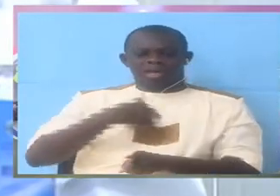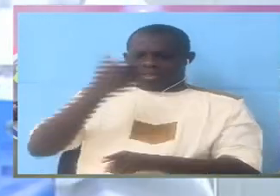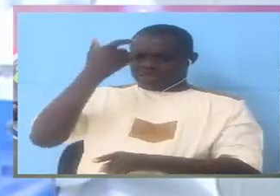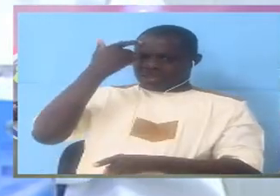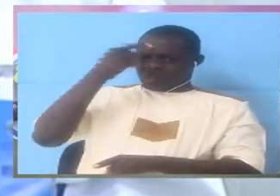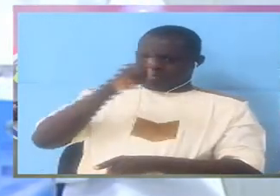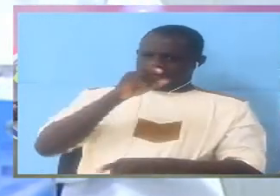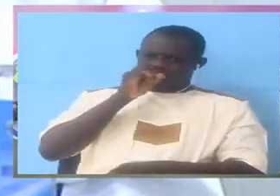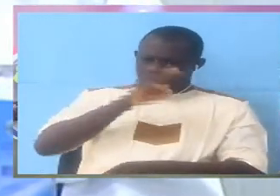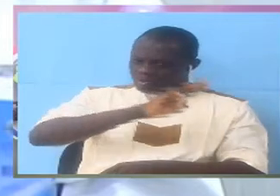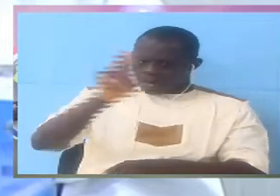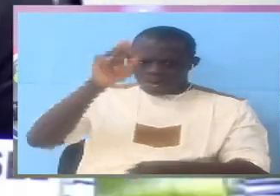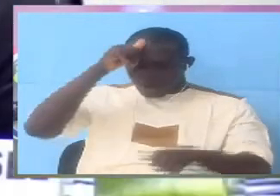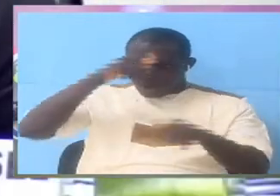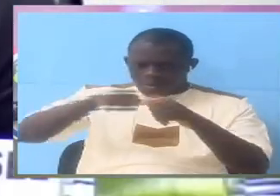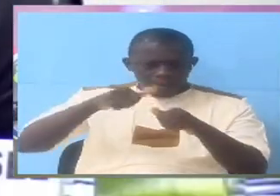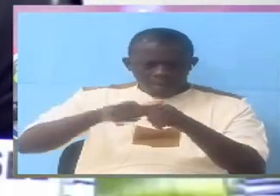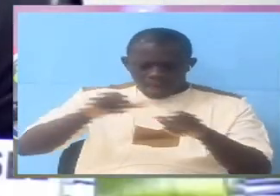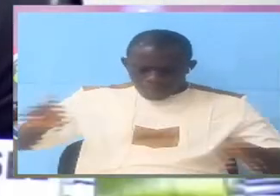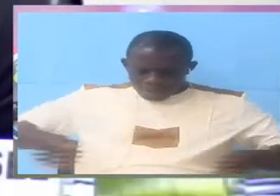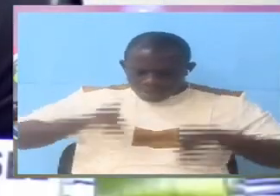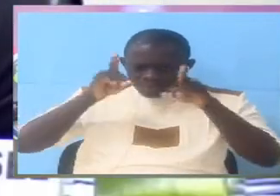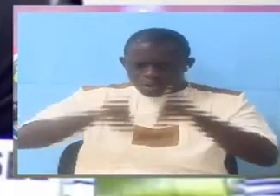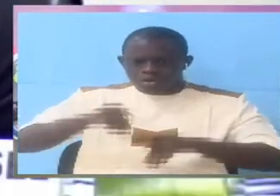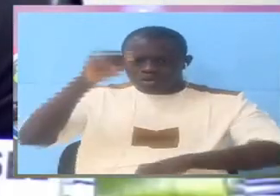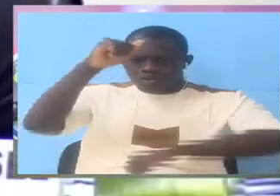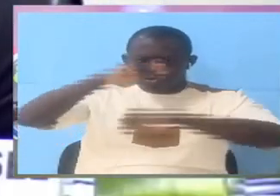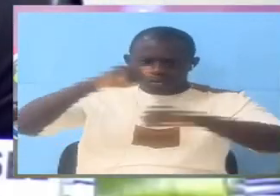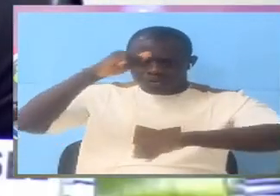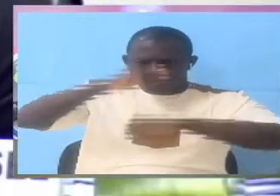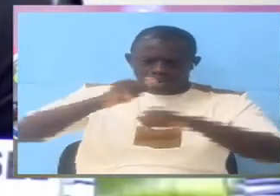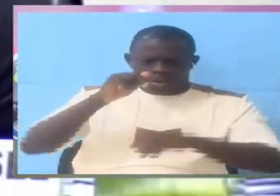What? Participating in the torturing. I